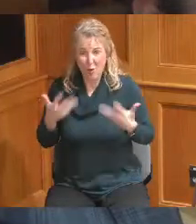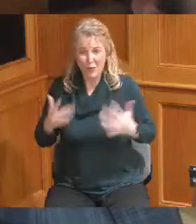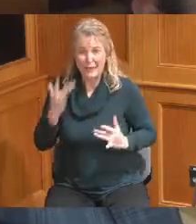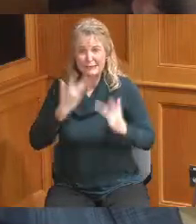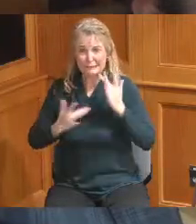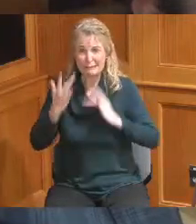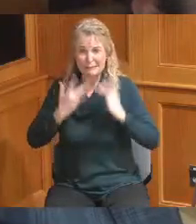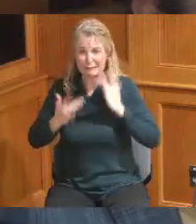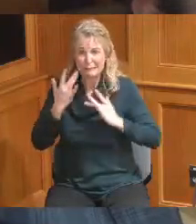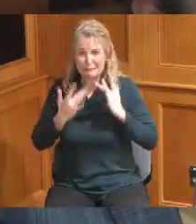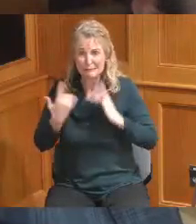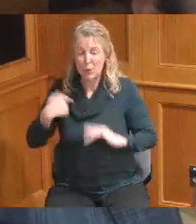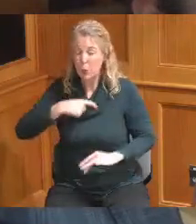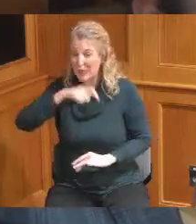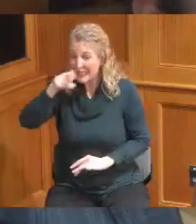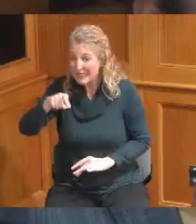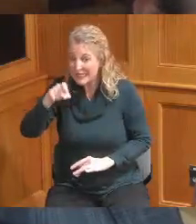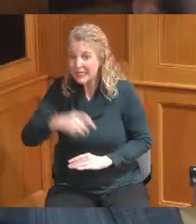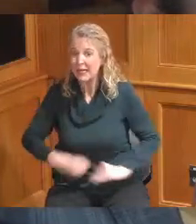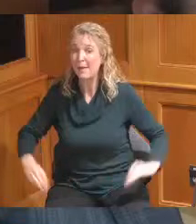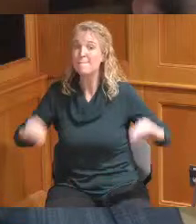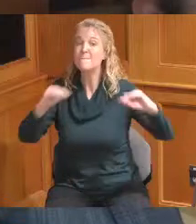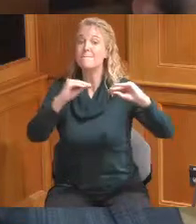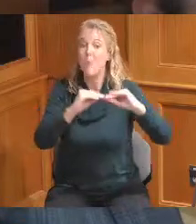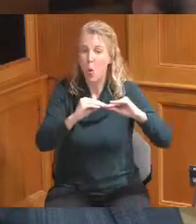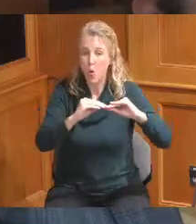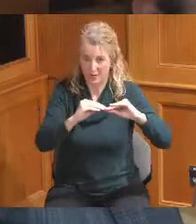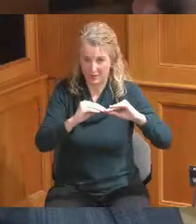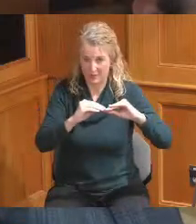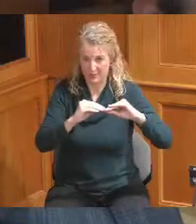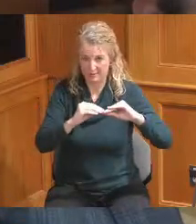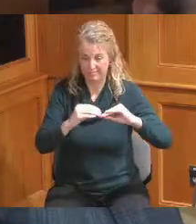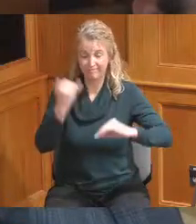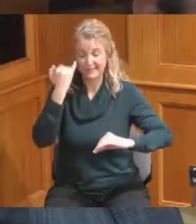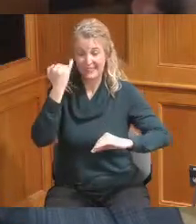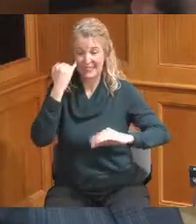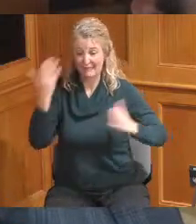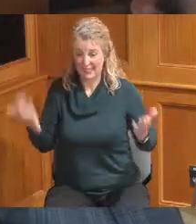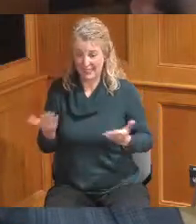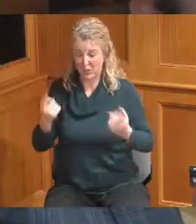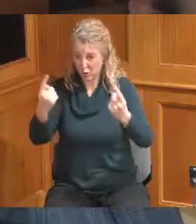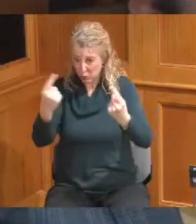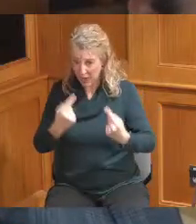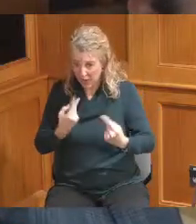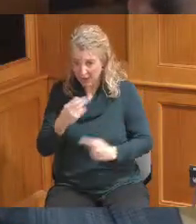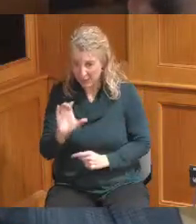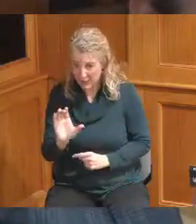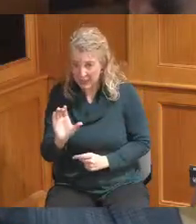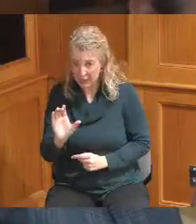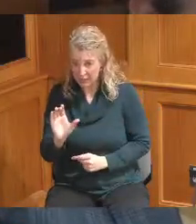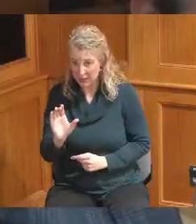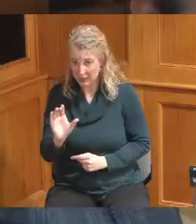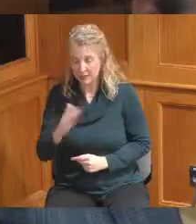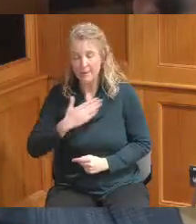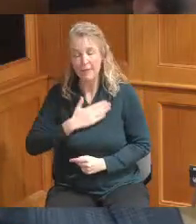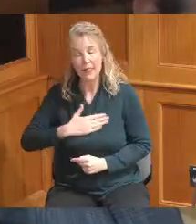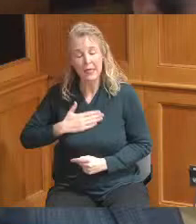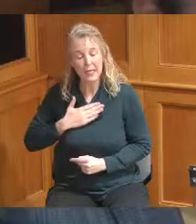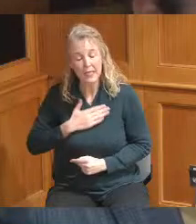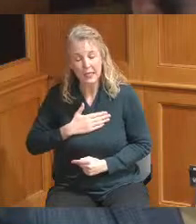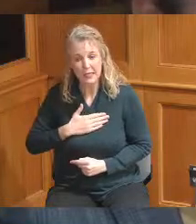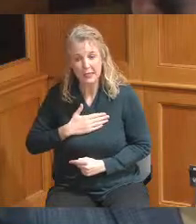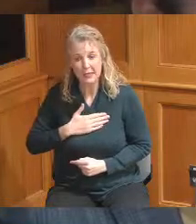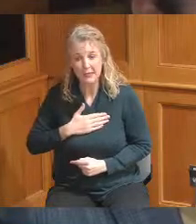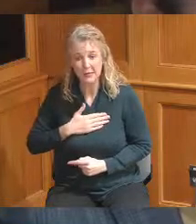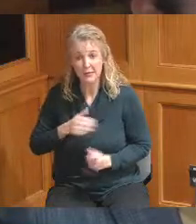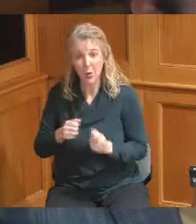anyway. We need expansion. Anybody coming to Cincinnati, Hamilton County, please do not come